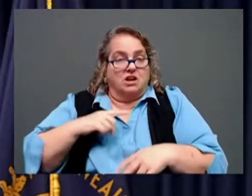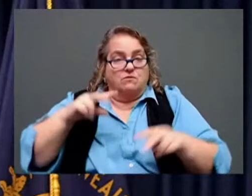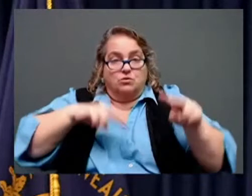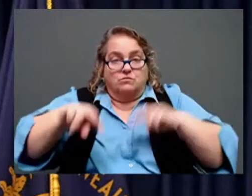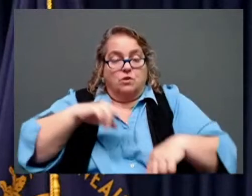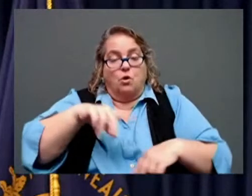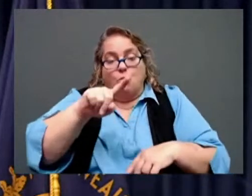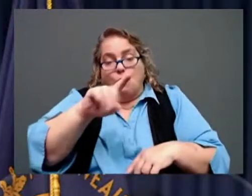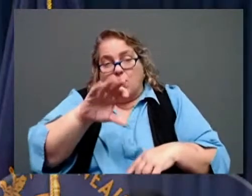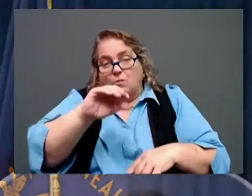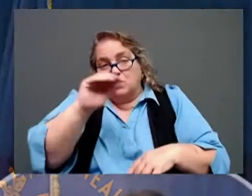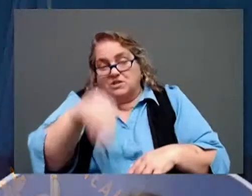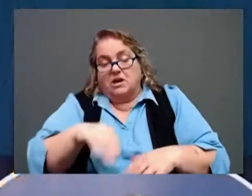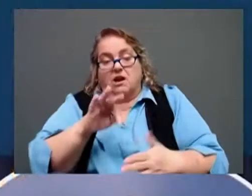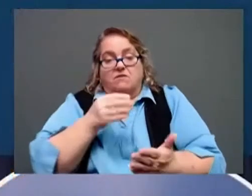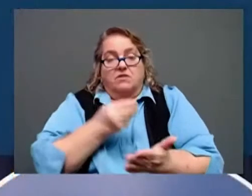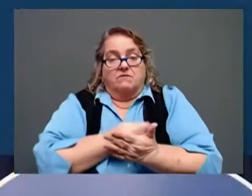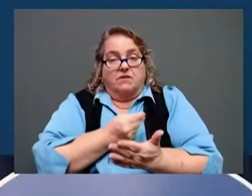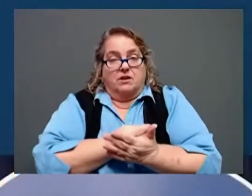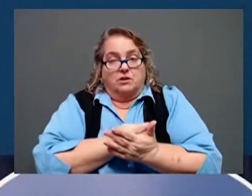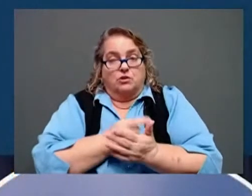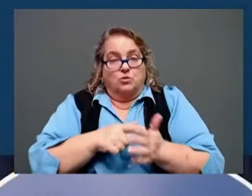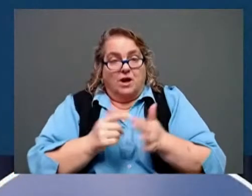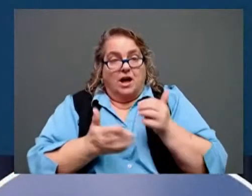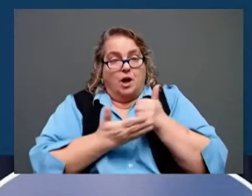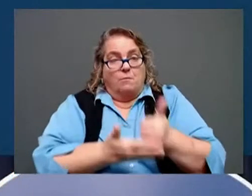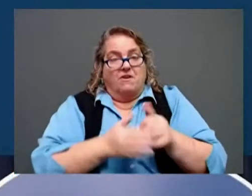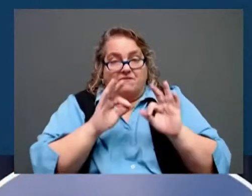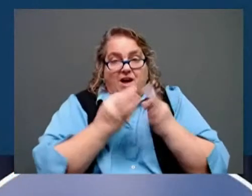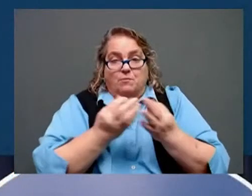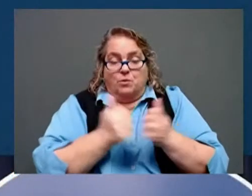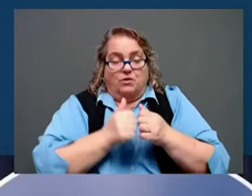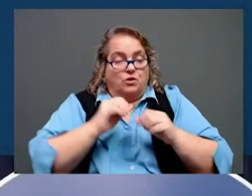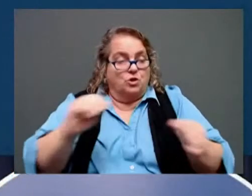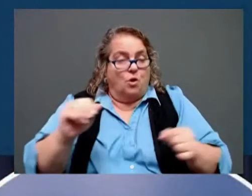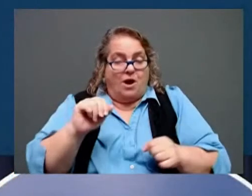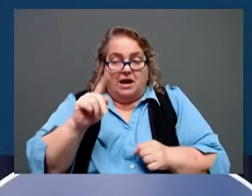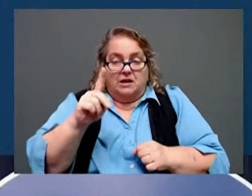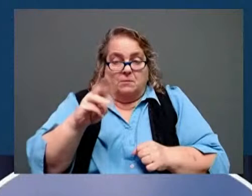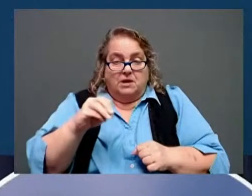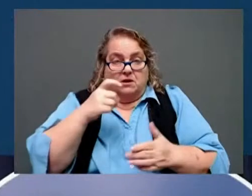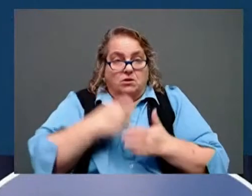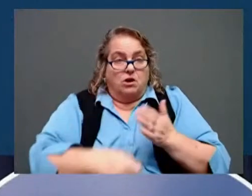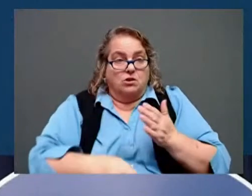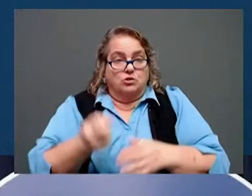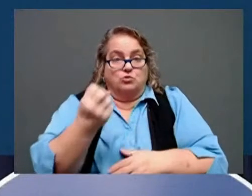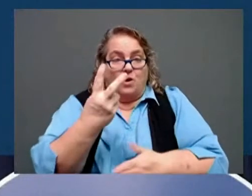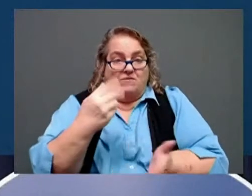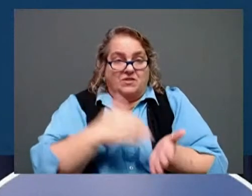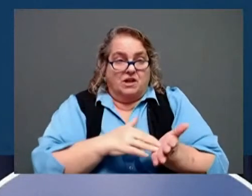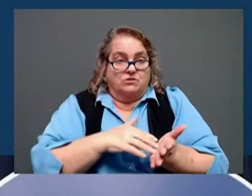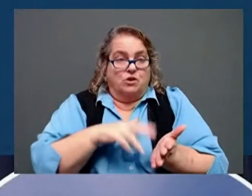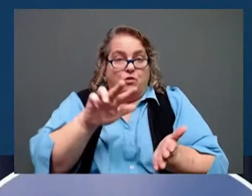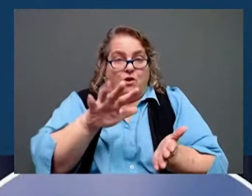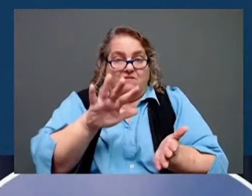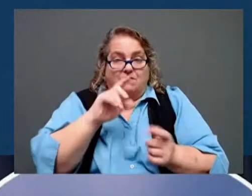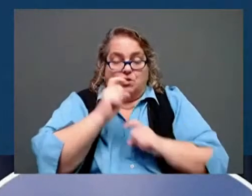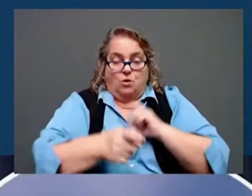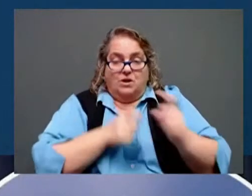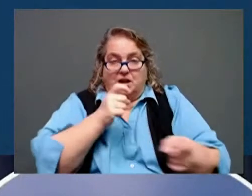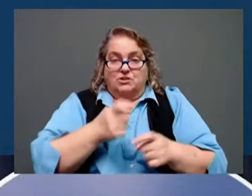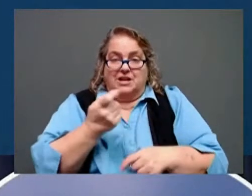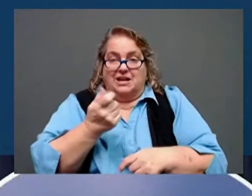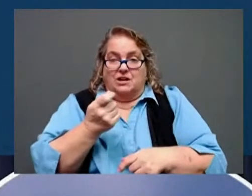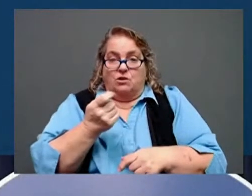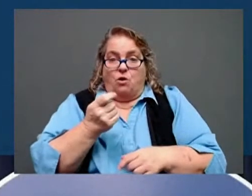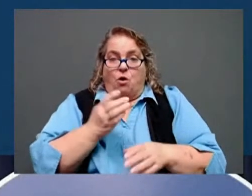of the funds to help these families with no administrative costs. 12,035 donations, a little over